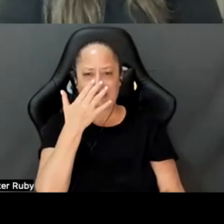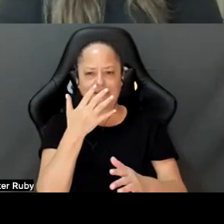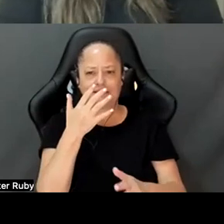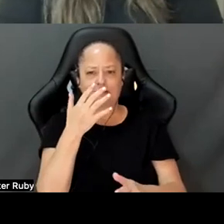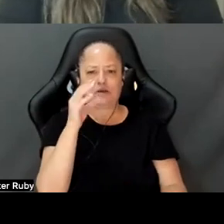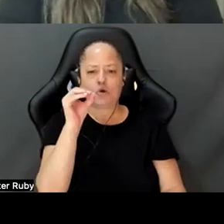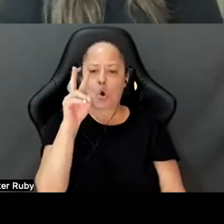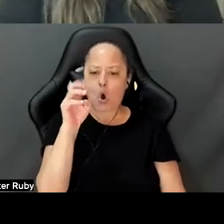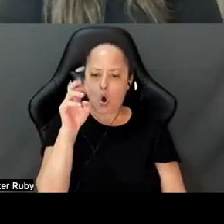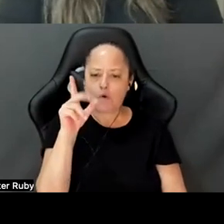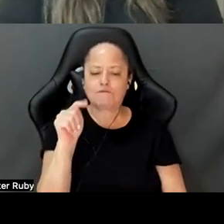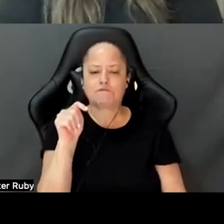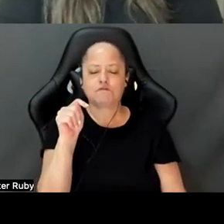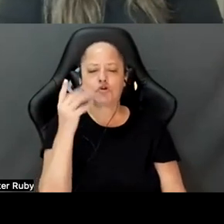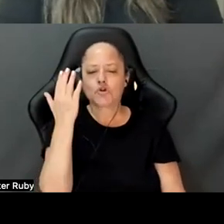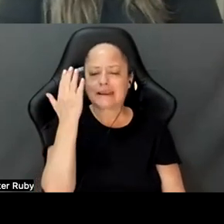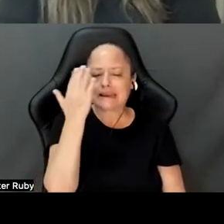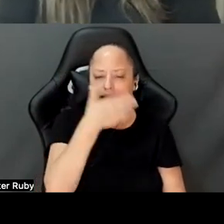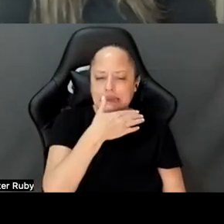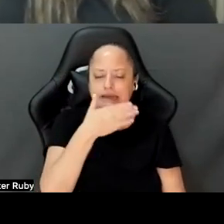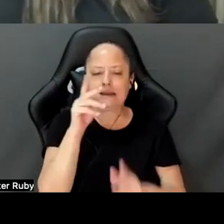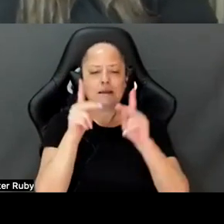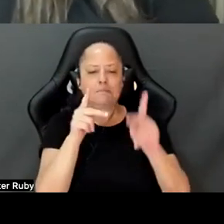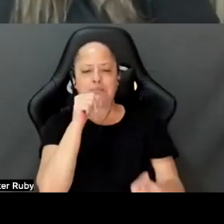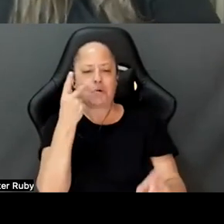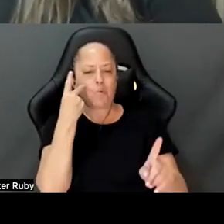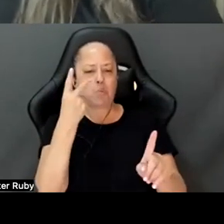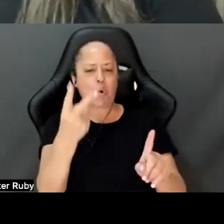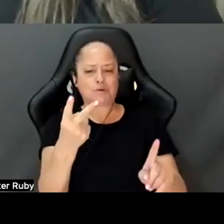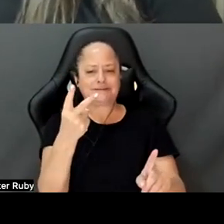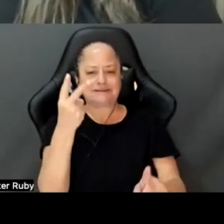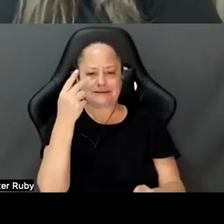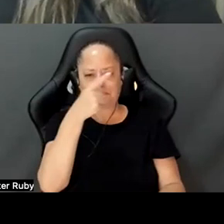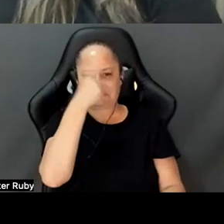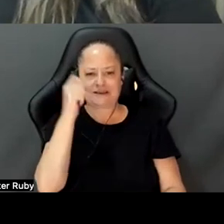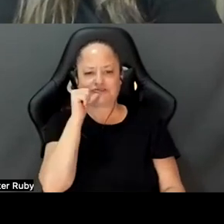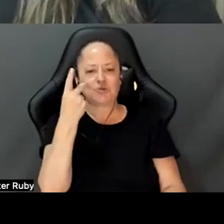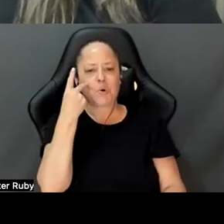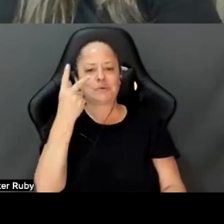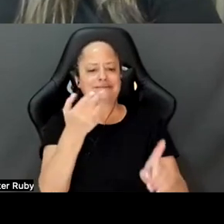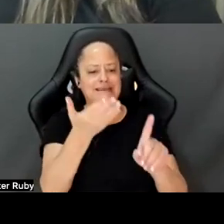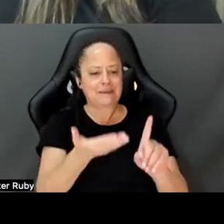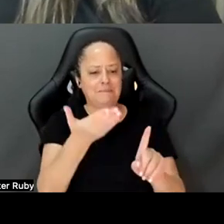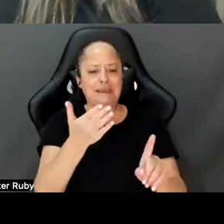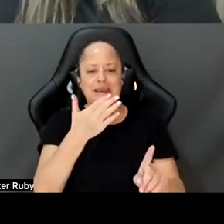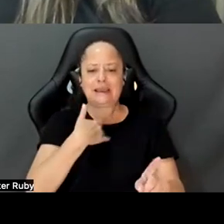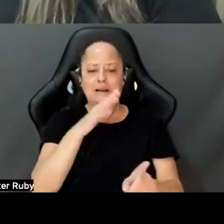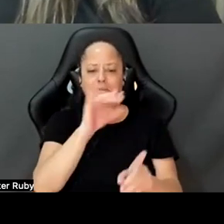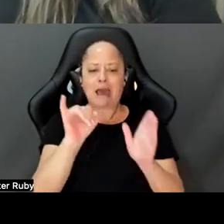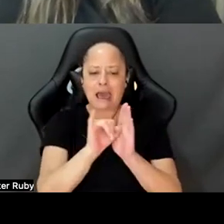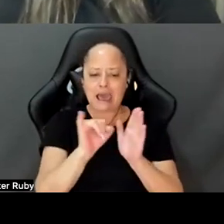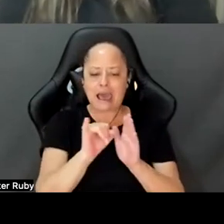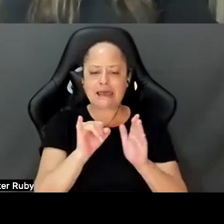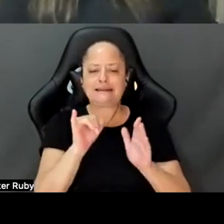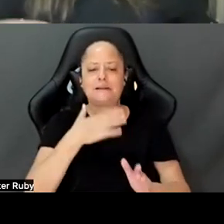overt the word? Yeah, like overt, hidden. People won't see it because they also don't see me and my identities and the experiences I'm